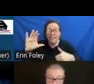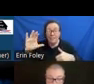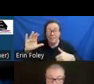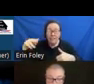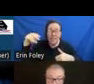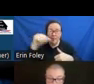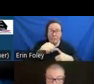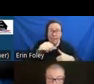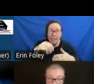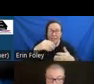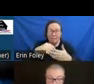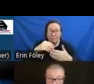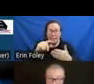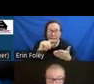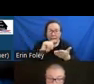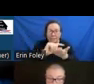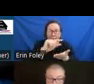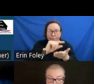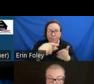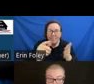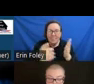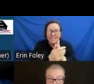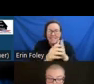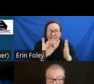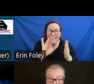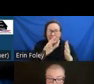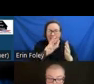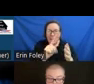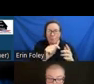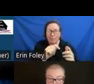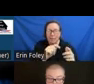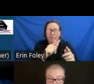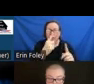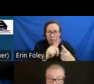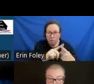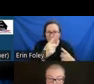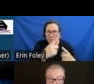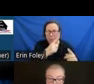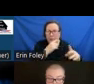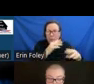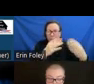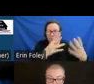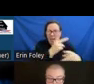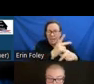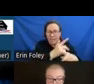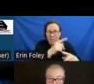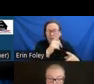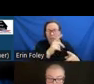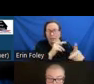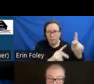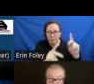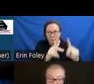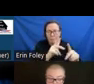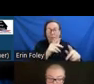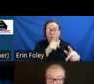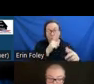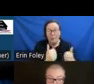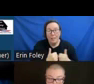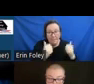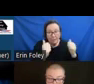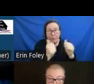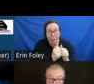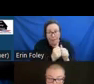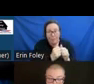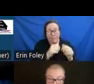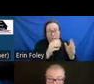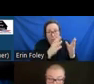in the same legal unit as the person with the disability and provides care. And